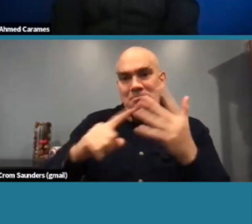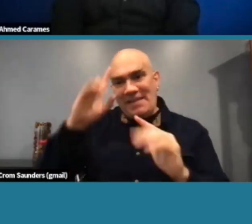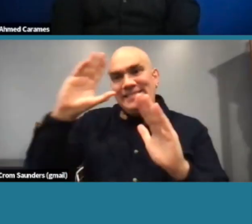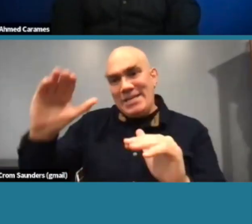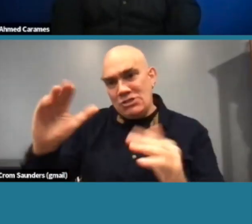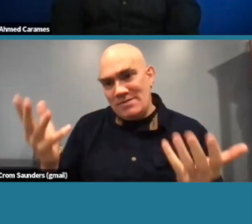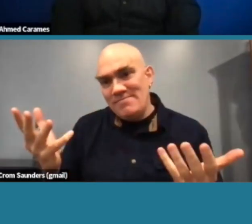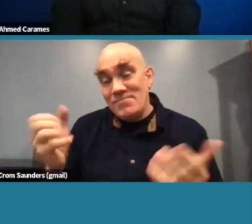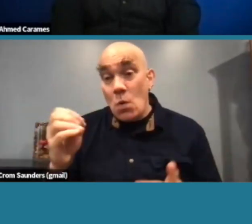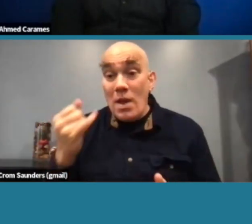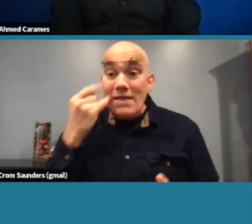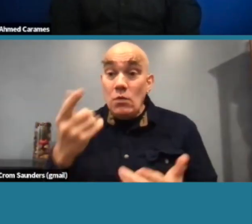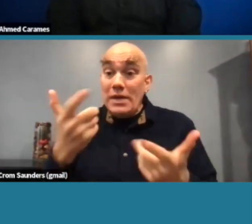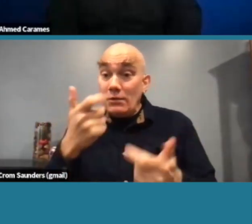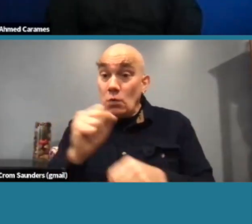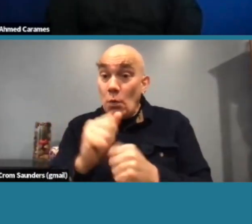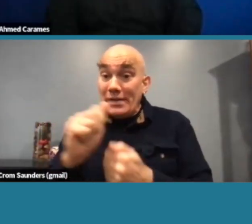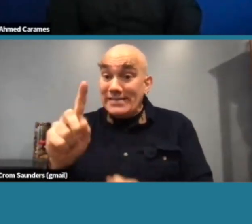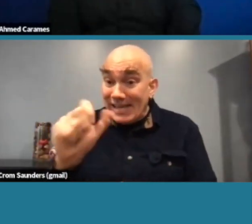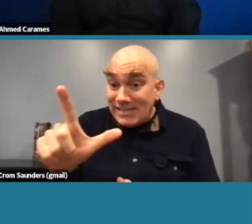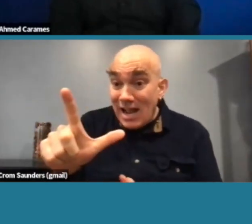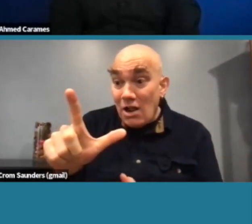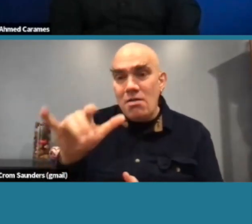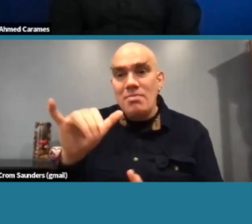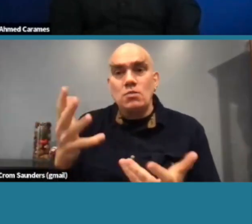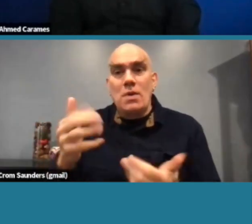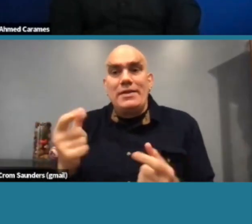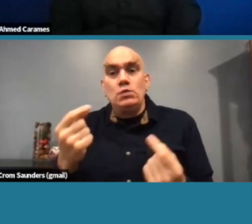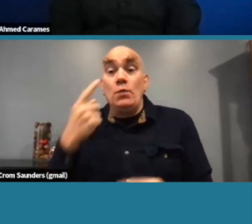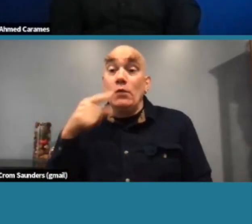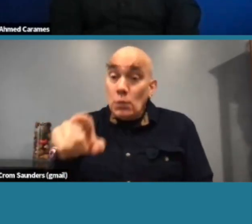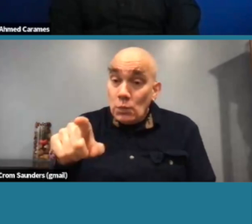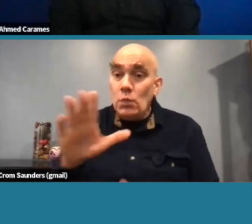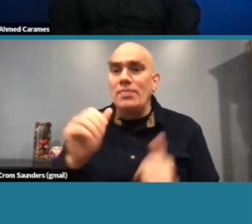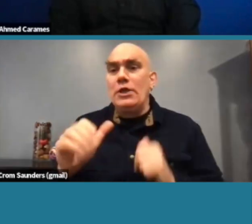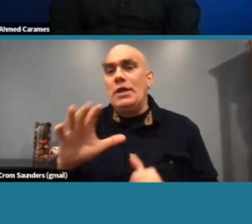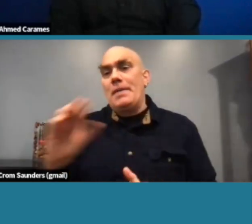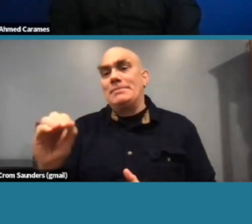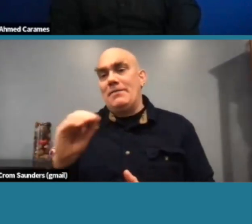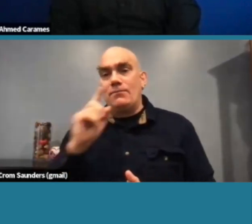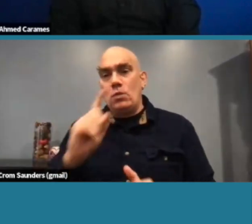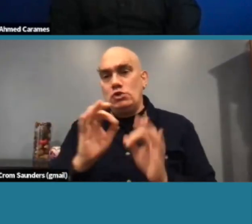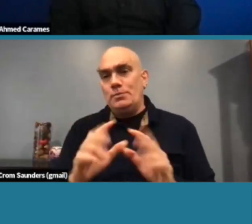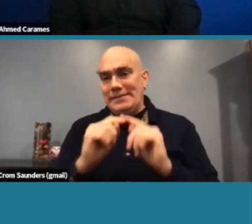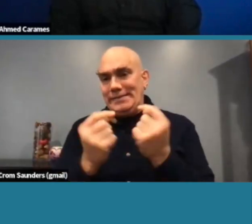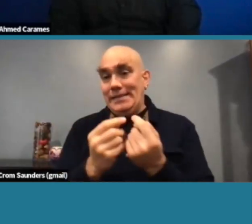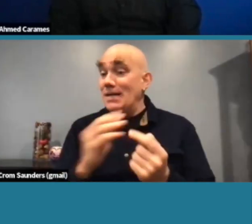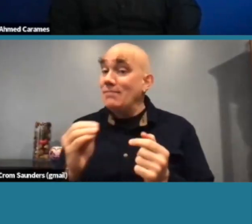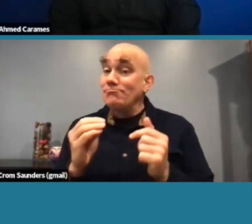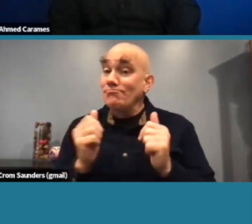So it doesn't have to be all of that at the same time, but those are expectations and responsibilities that come with being a